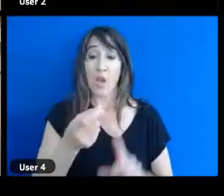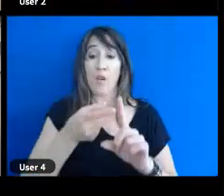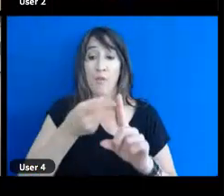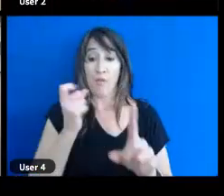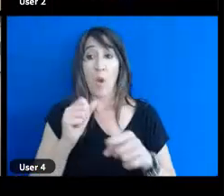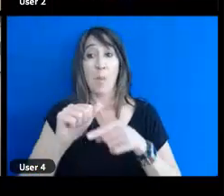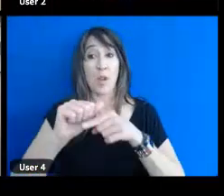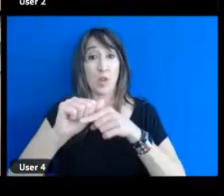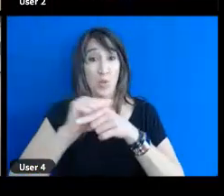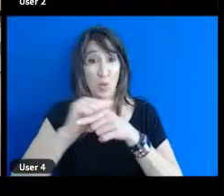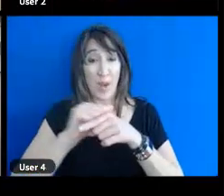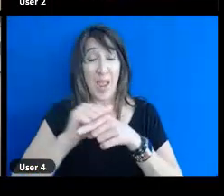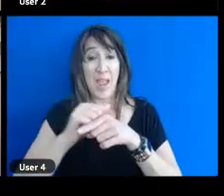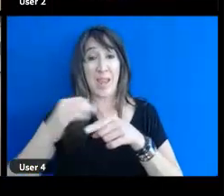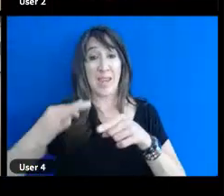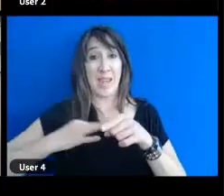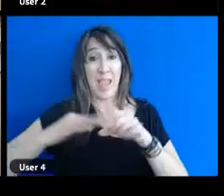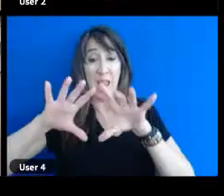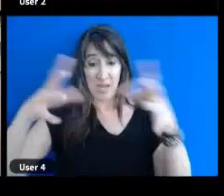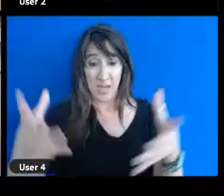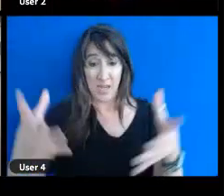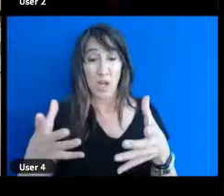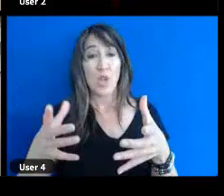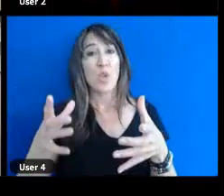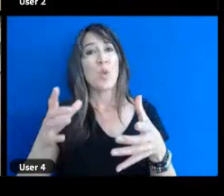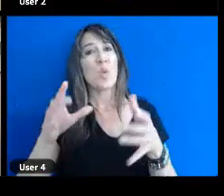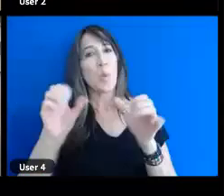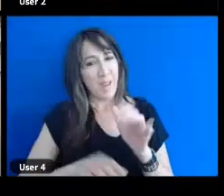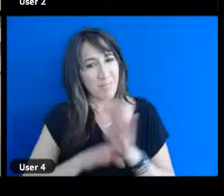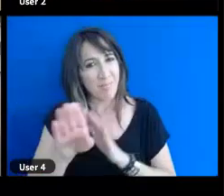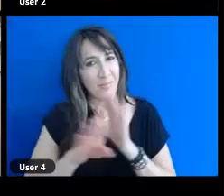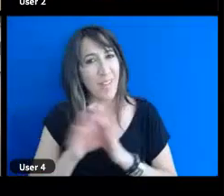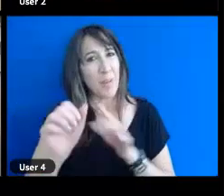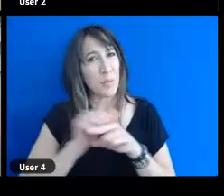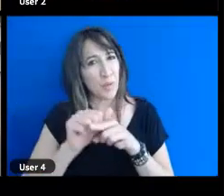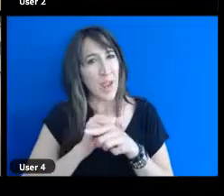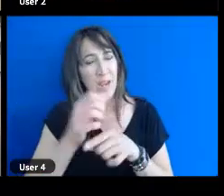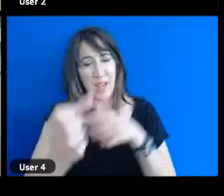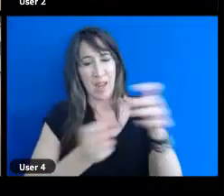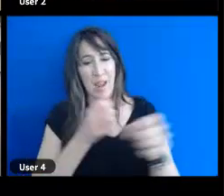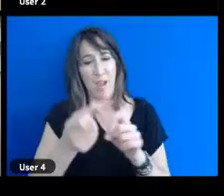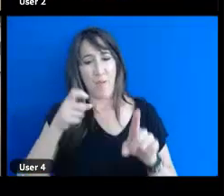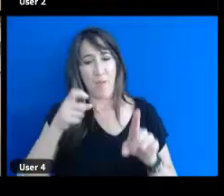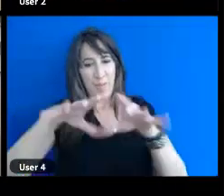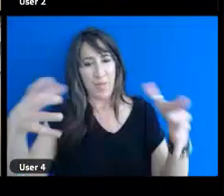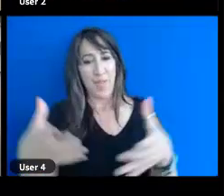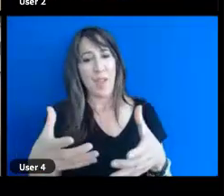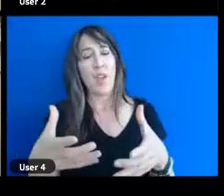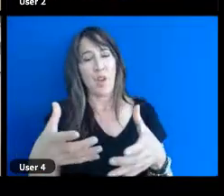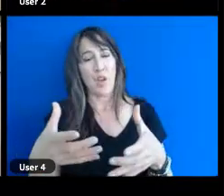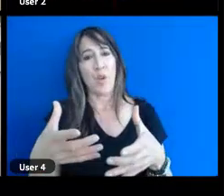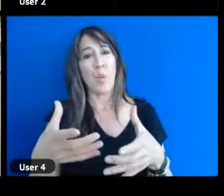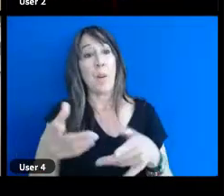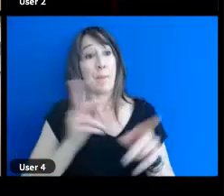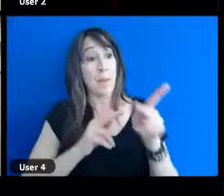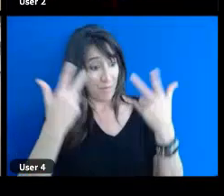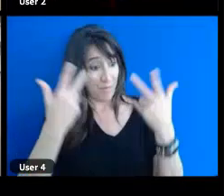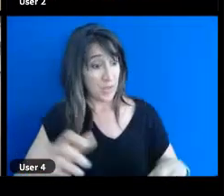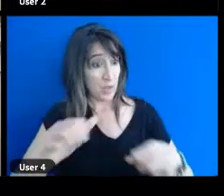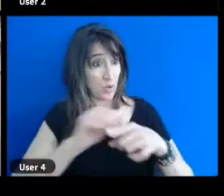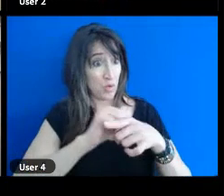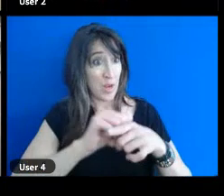it's free to you as an employer. And then hire from a trained candidate pool, so you can develop training to prepare people for opportunities in